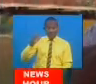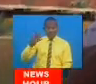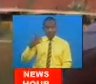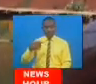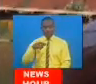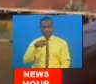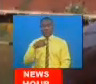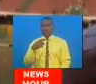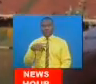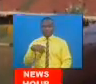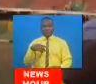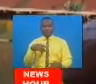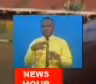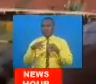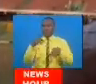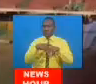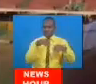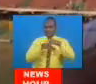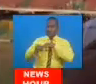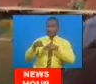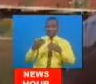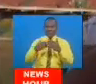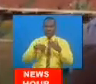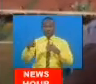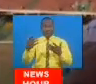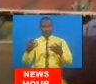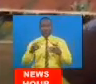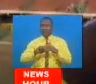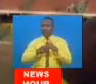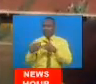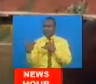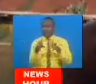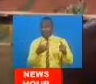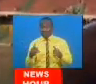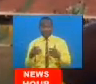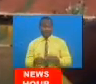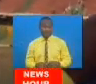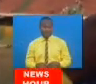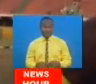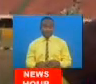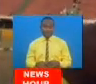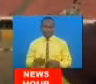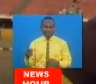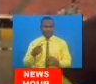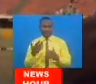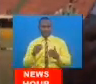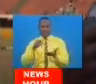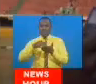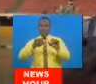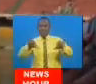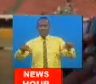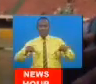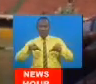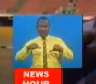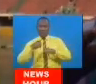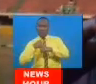redeemed that goal within a short time before they settled. And then when they settled, they packed the midfield and didn't want us to penetrate